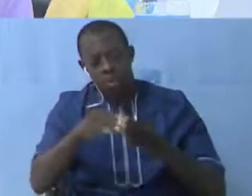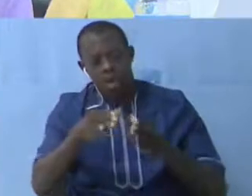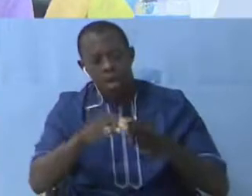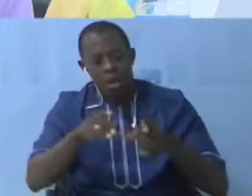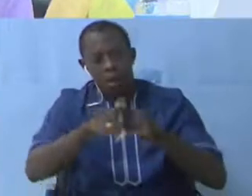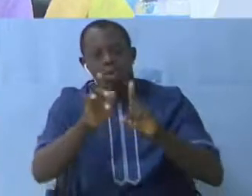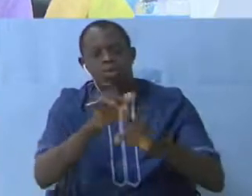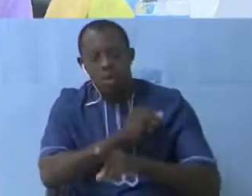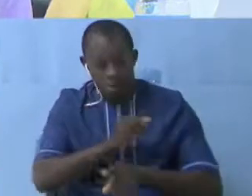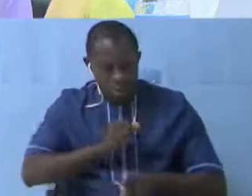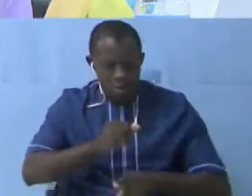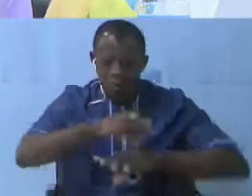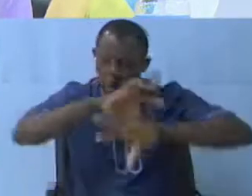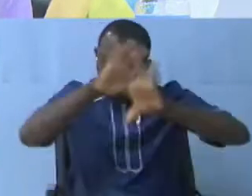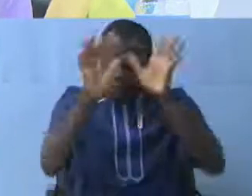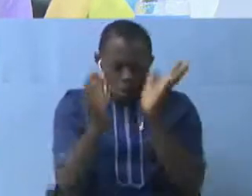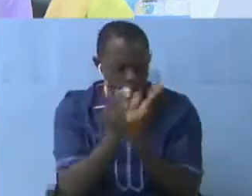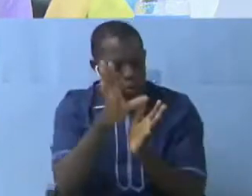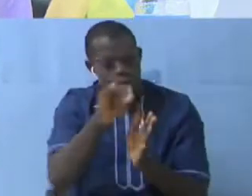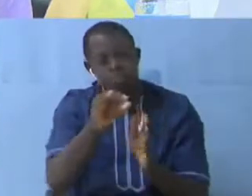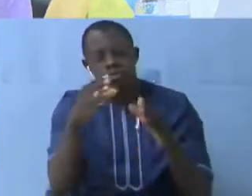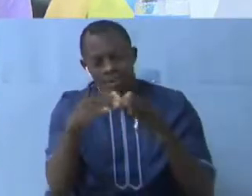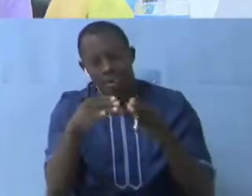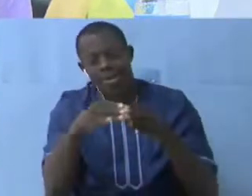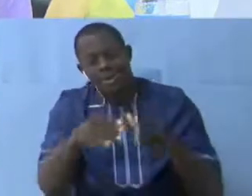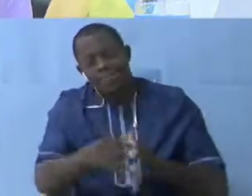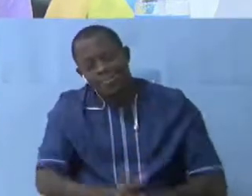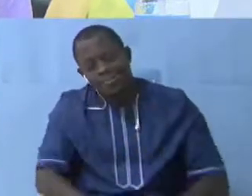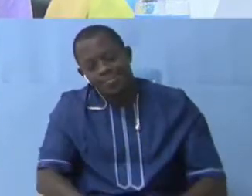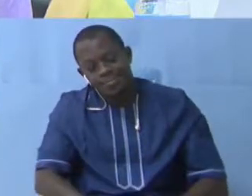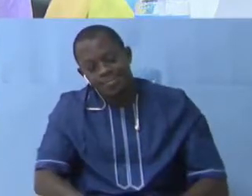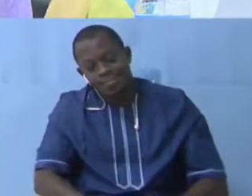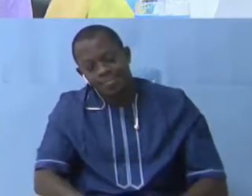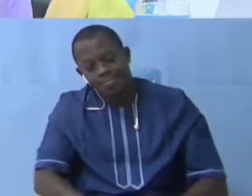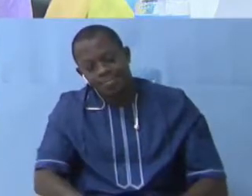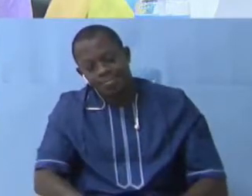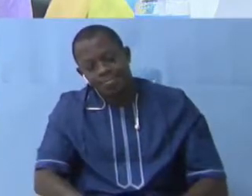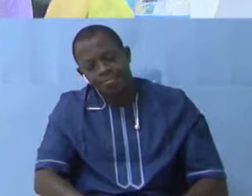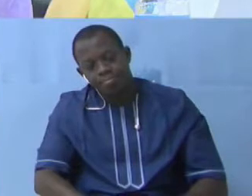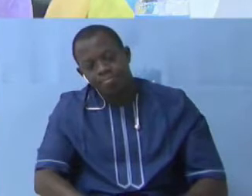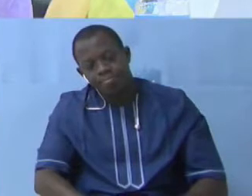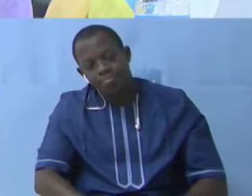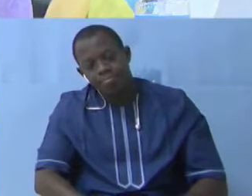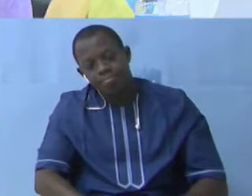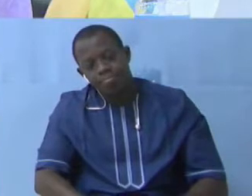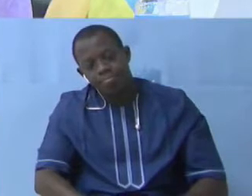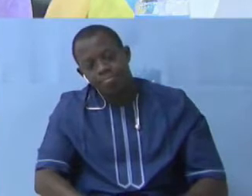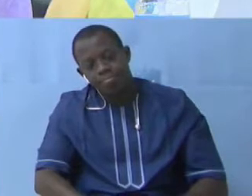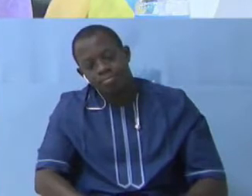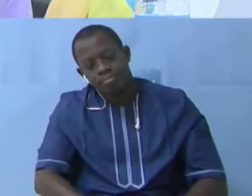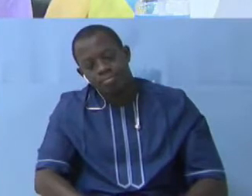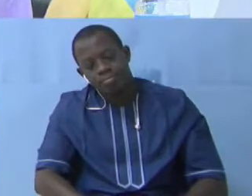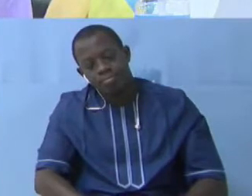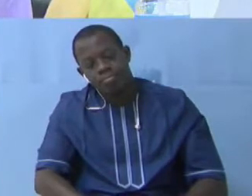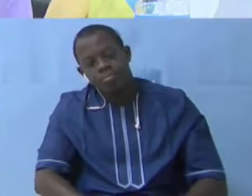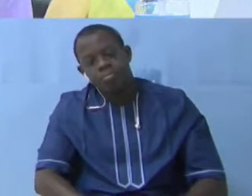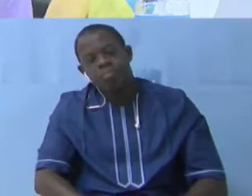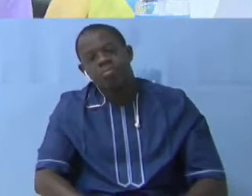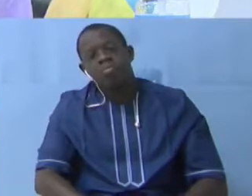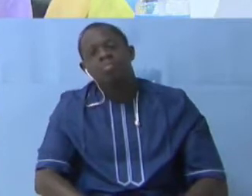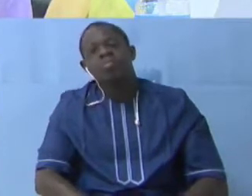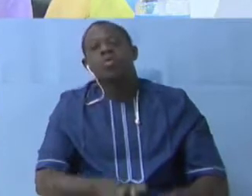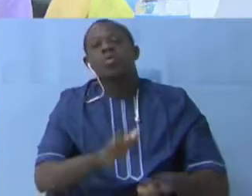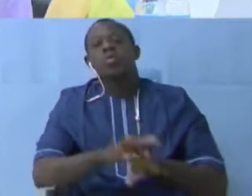all did it together. am na ñu bari ñoo xam ne ñu ngi ñun tey tamit ñoo ko jëflante woon nañ ko. Yeah, on the way forward,